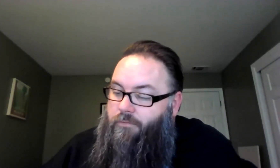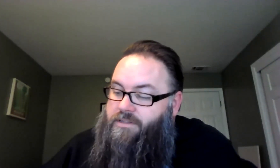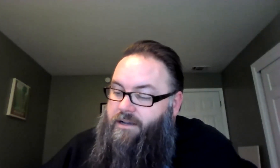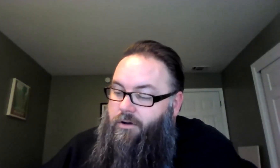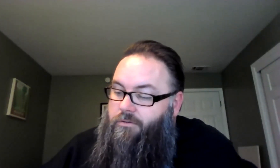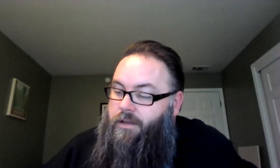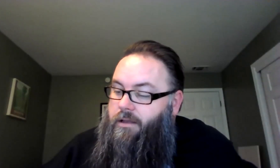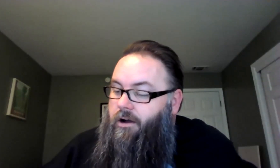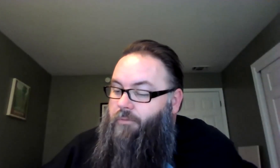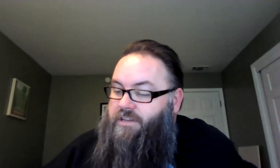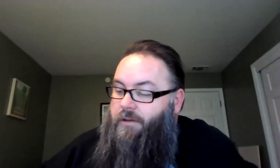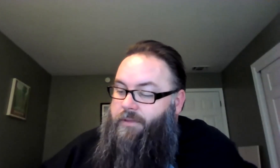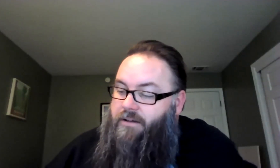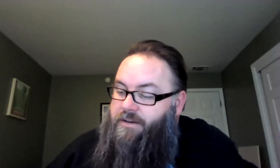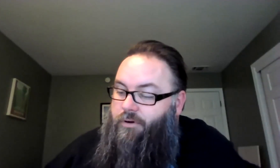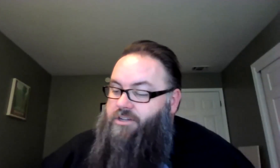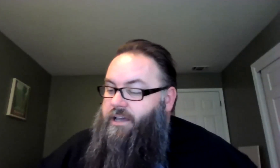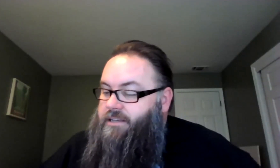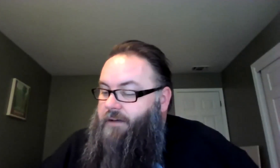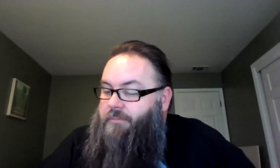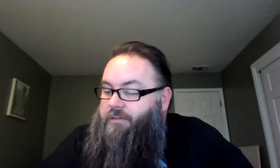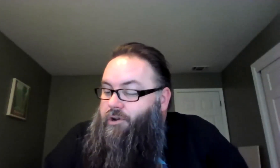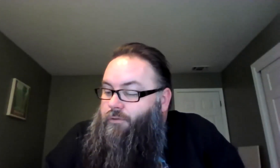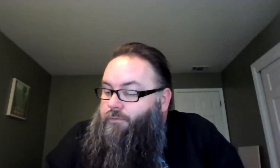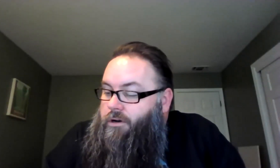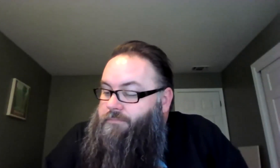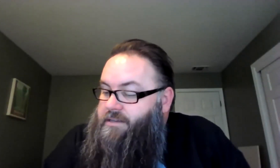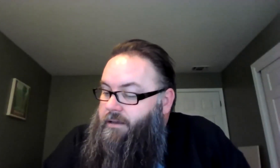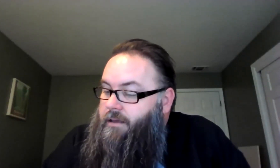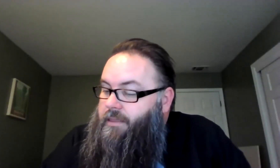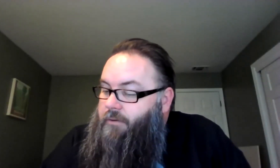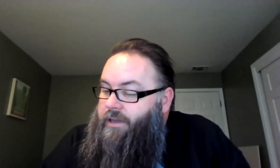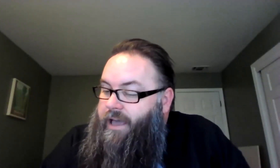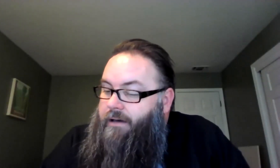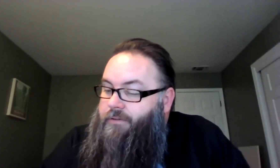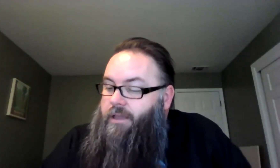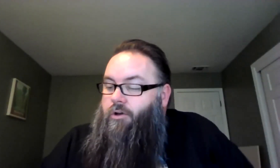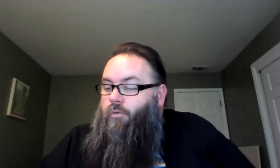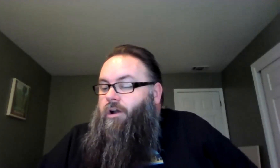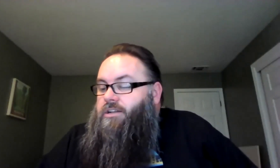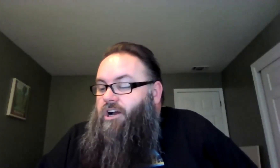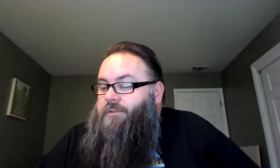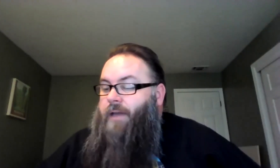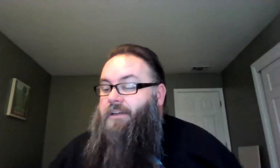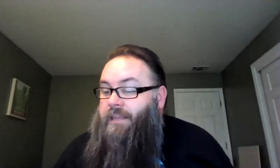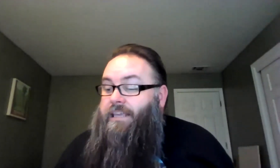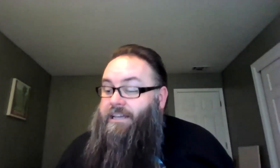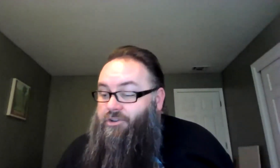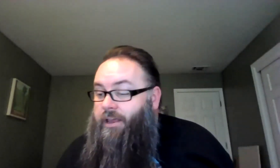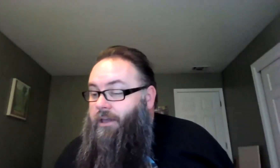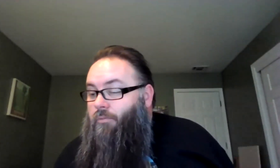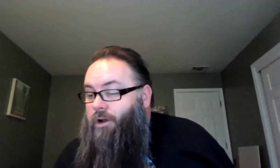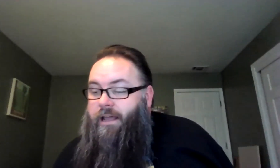RFP for our forensic home, our multifamily housing project, upcoming vendor forums that we have. We are going to talk about the PAC